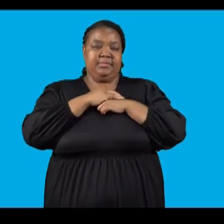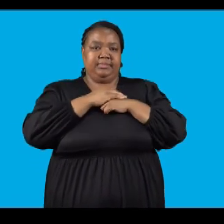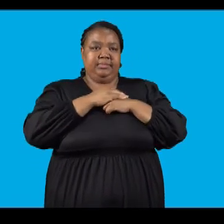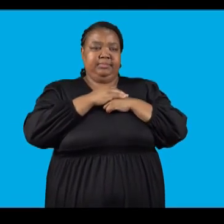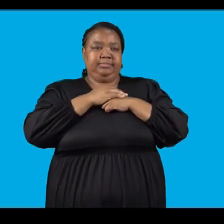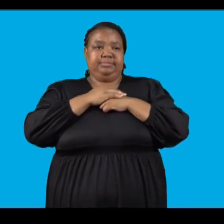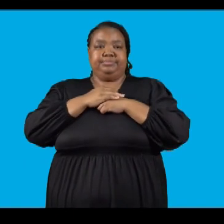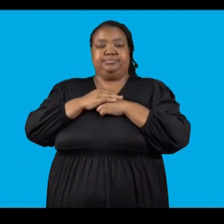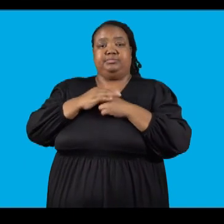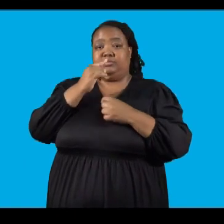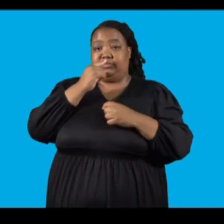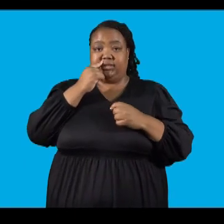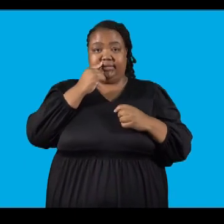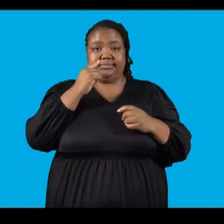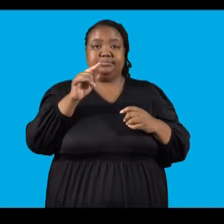customers.